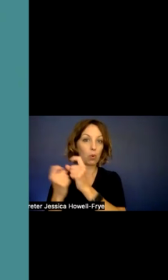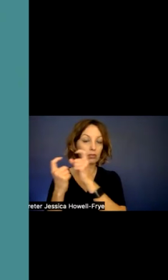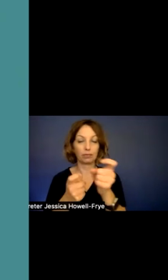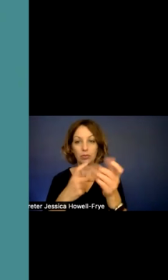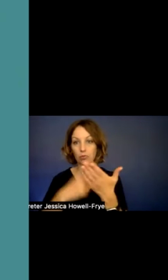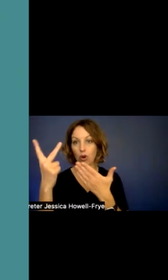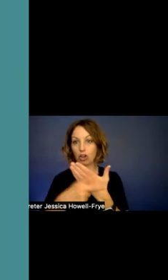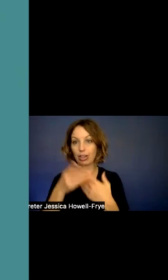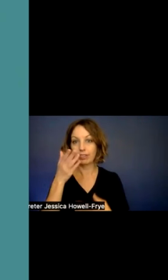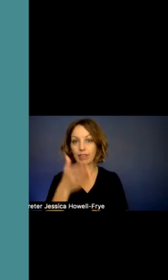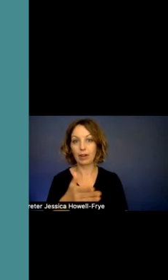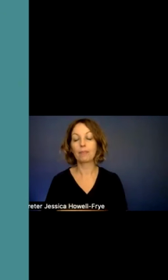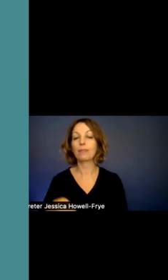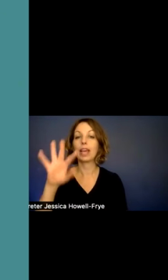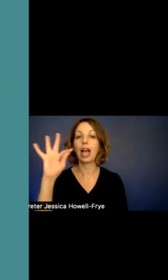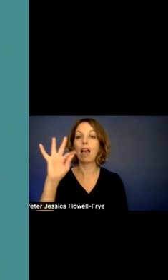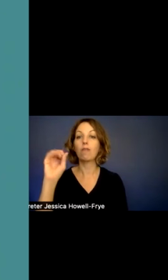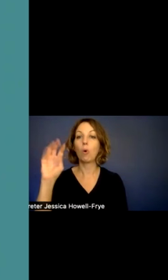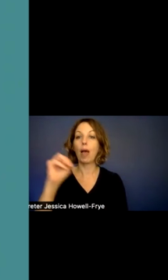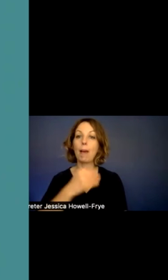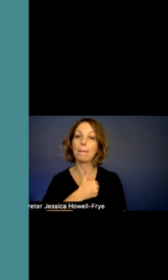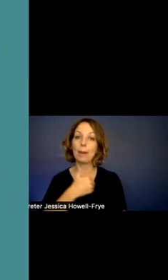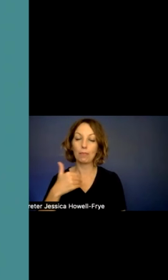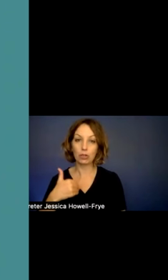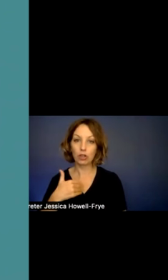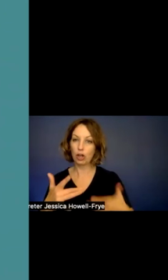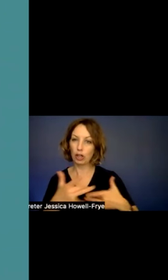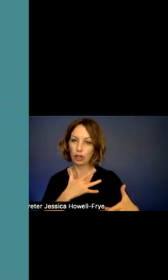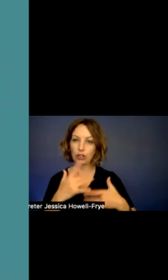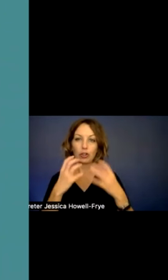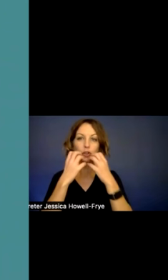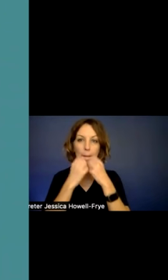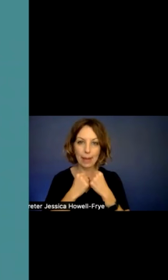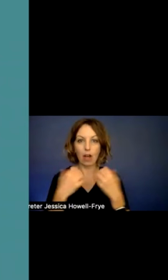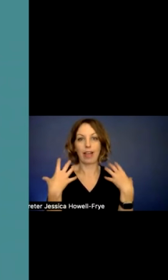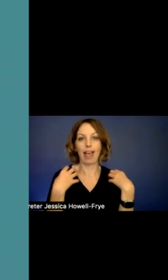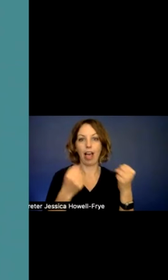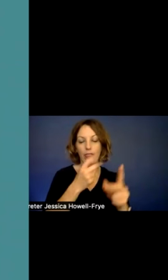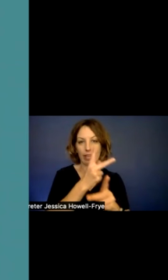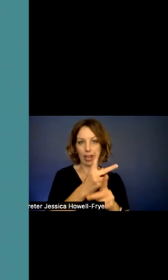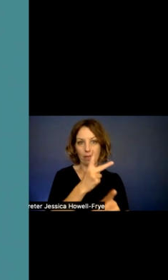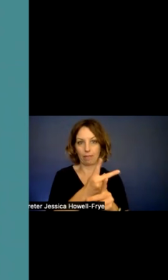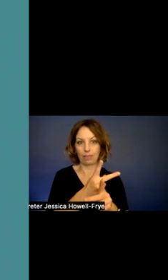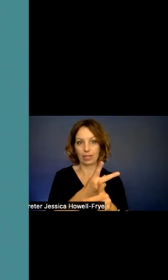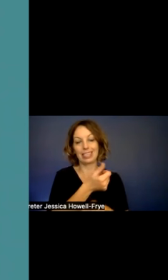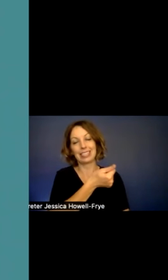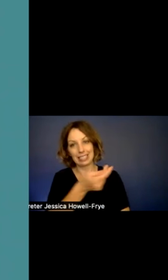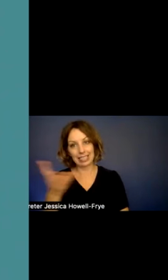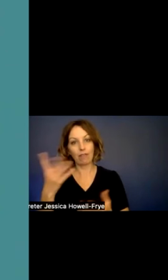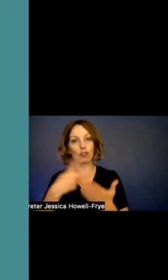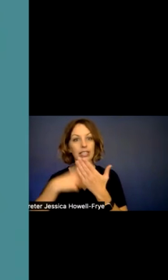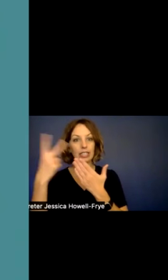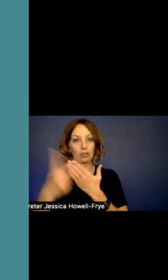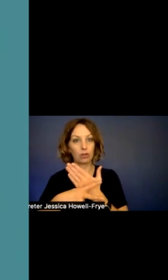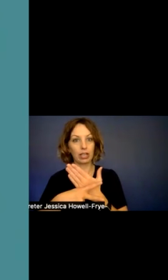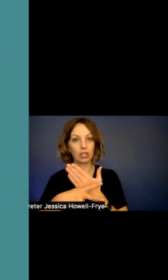FOM members are concerned deeply about healthcare in Malaysia. Our support of several healthcare initiatives was highlighted in